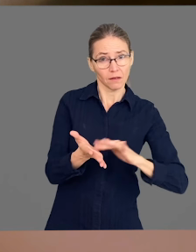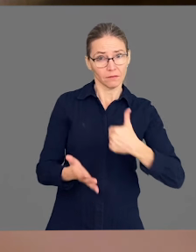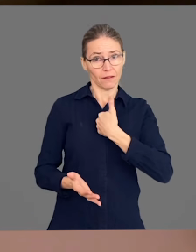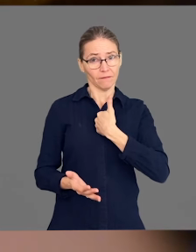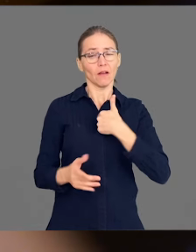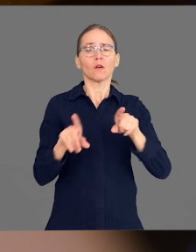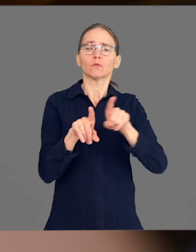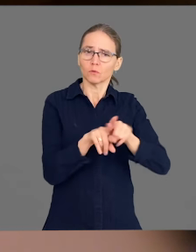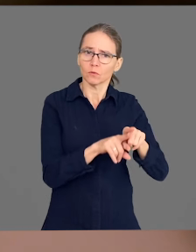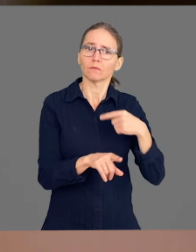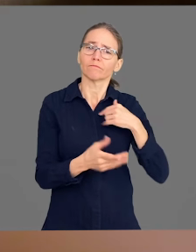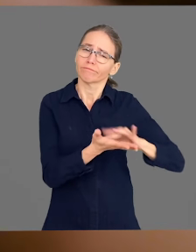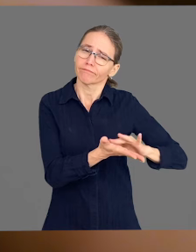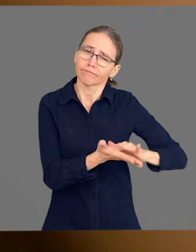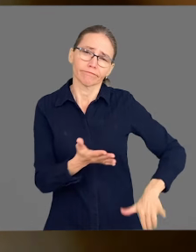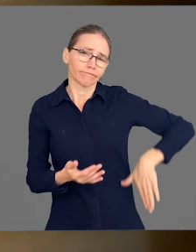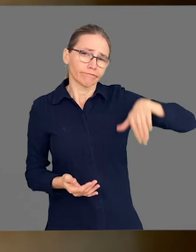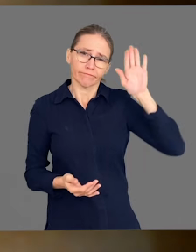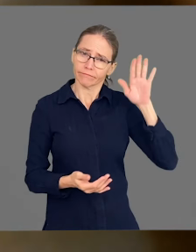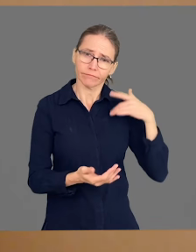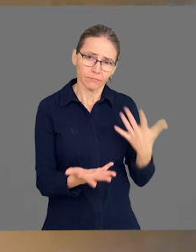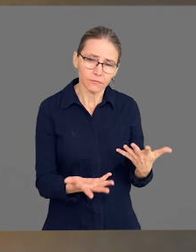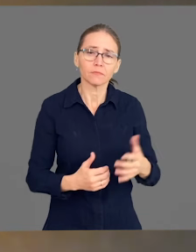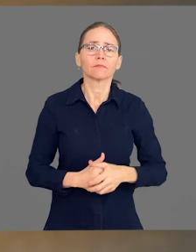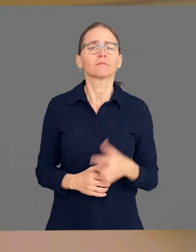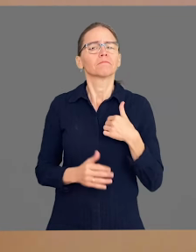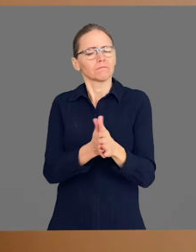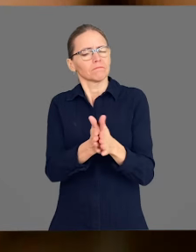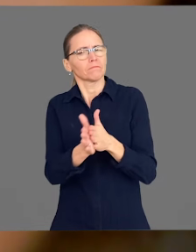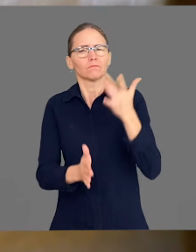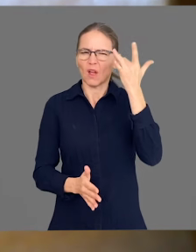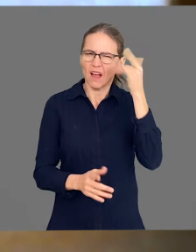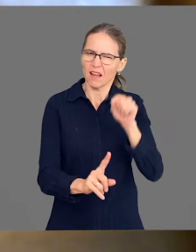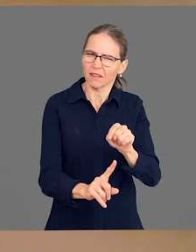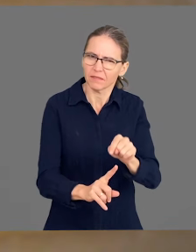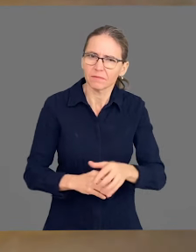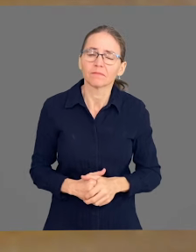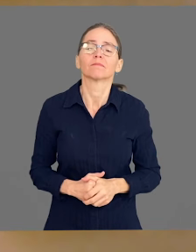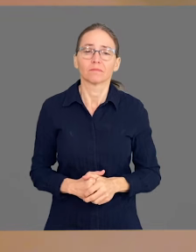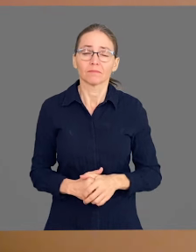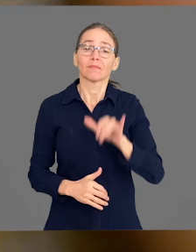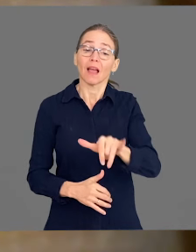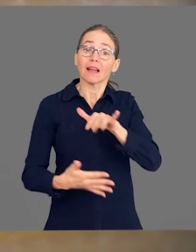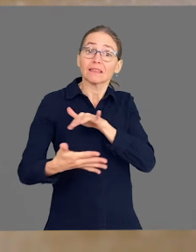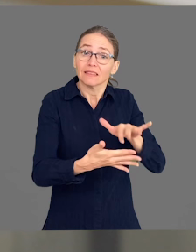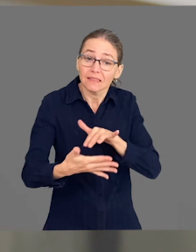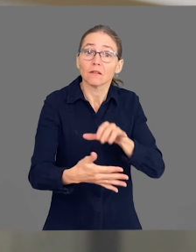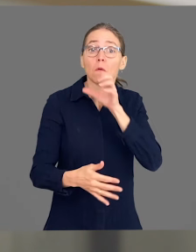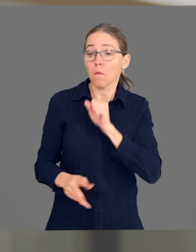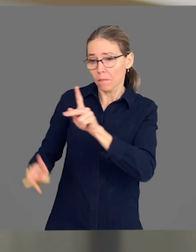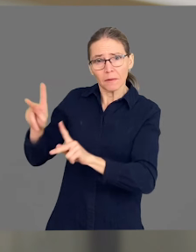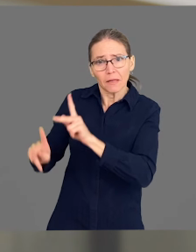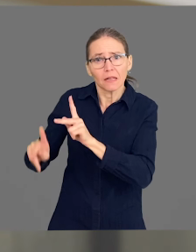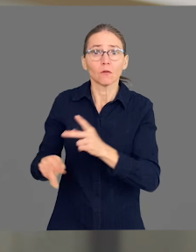braille throughout my life. The goal of my research on braille and aging is